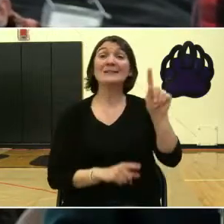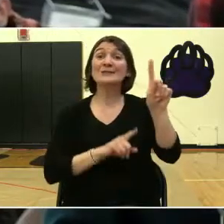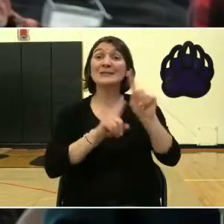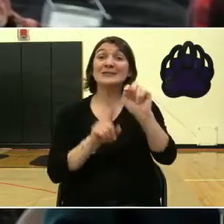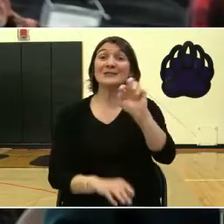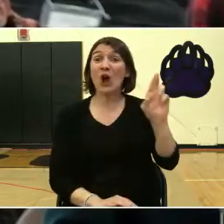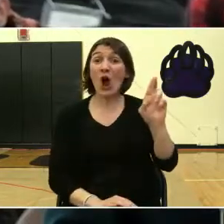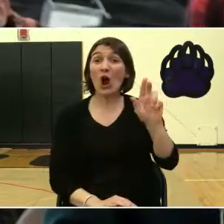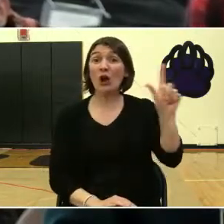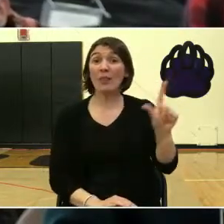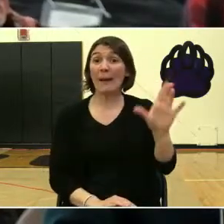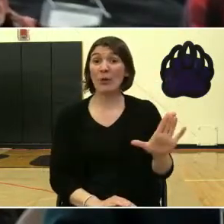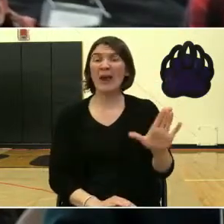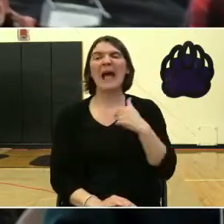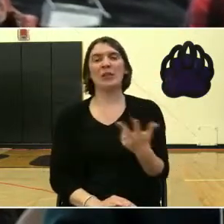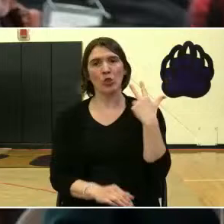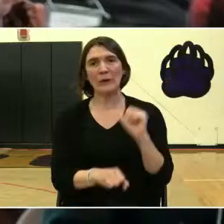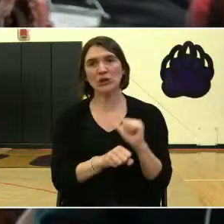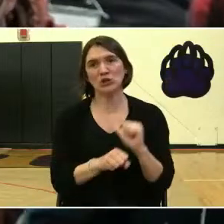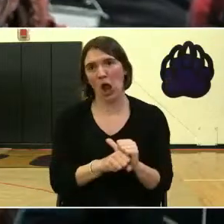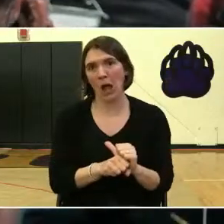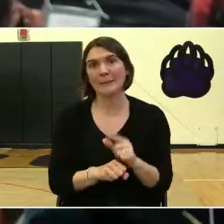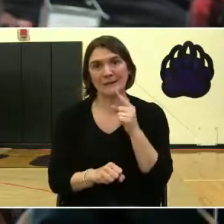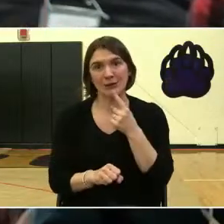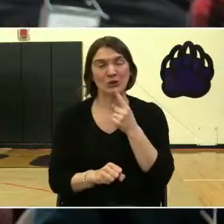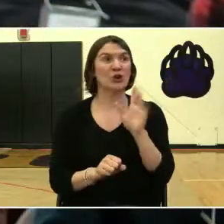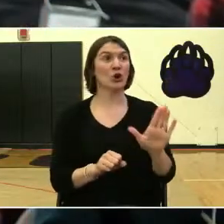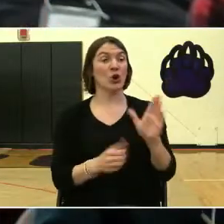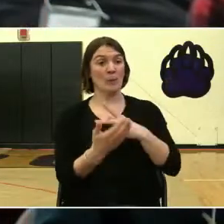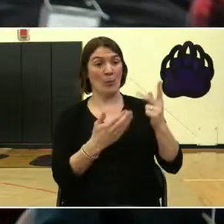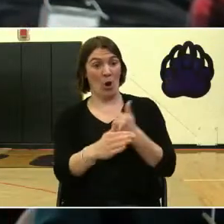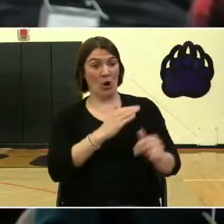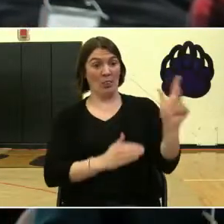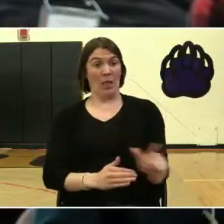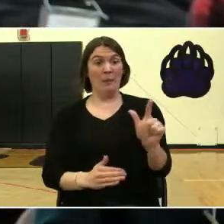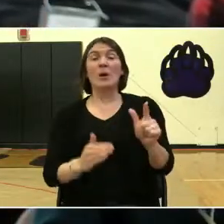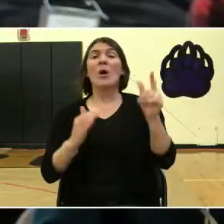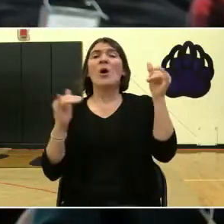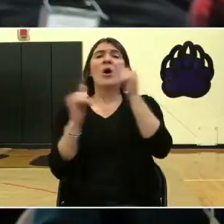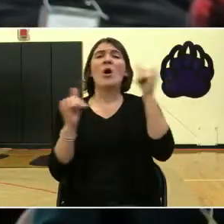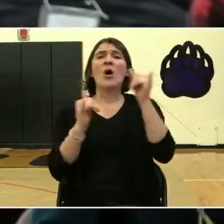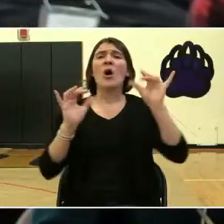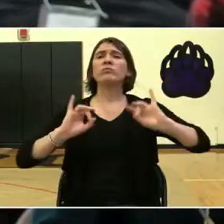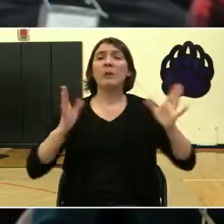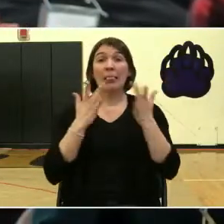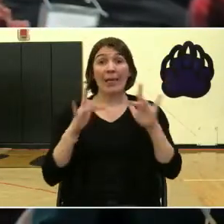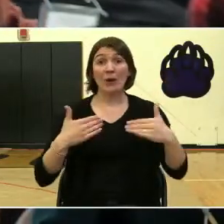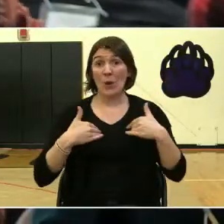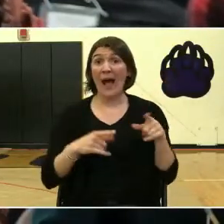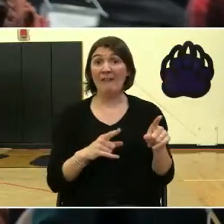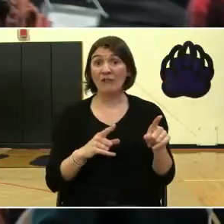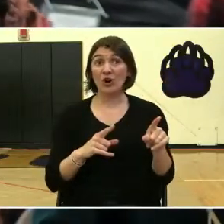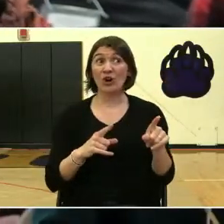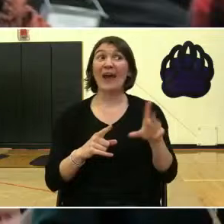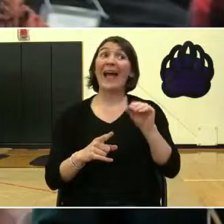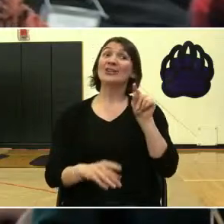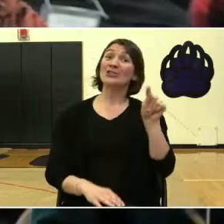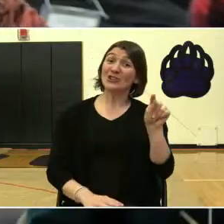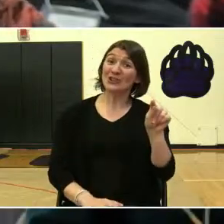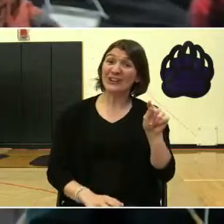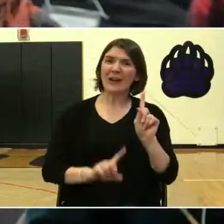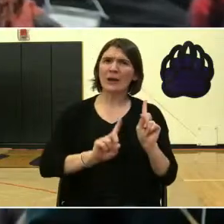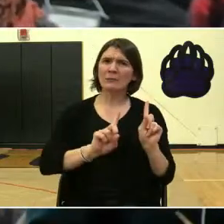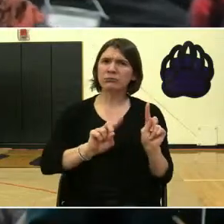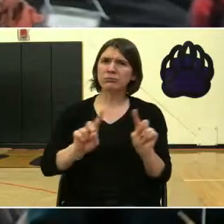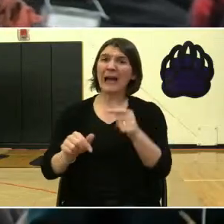basically does three jobs um the her programming at the library is just Stellar we are so lucky to have her and she also attends like